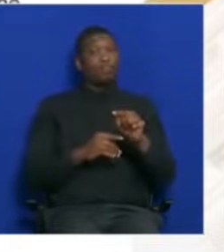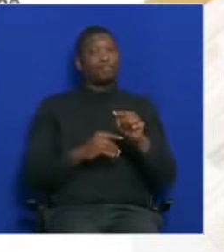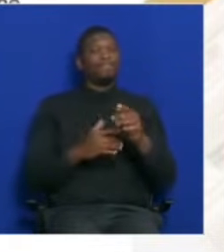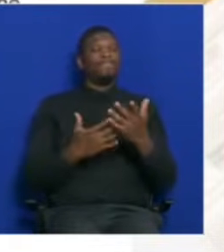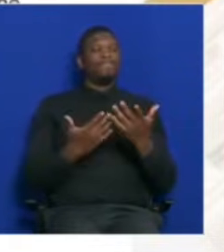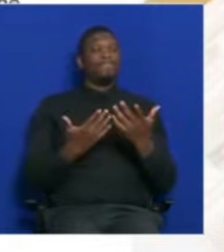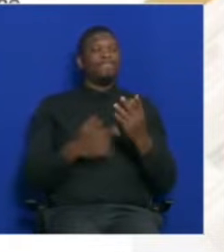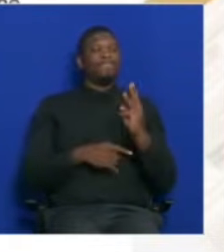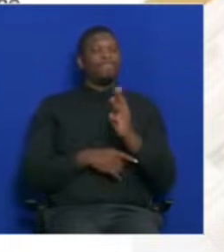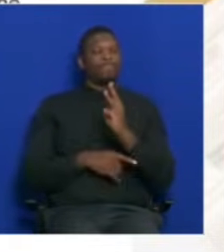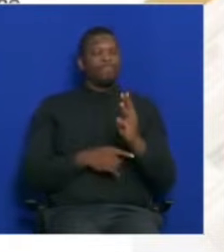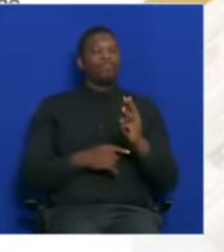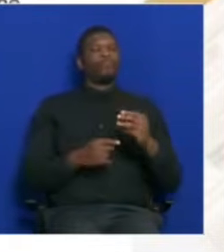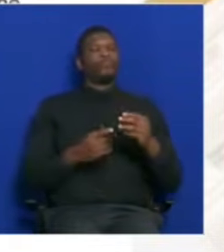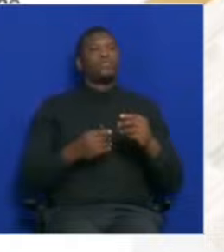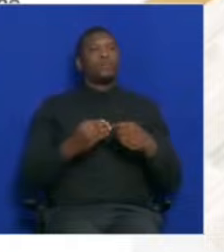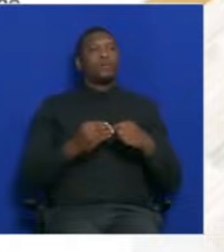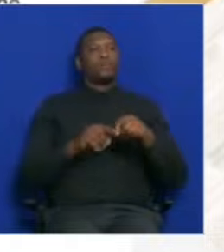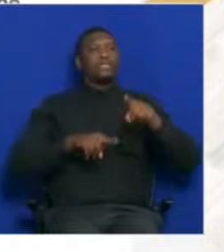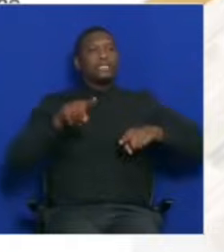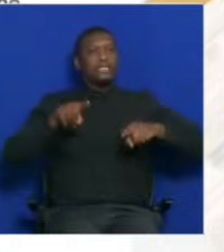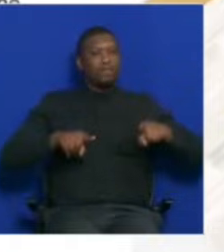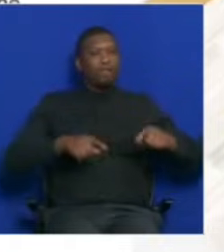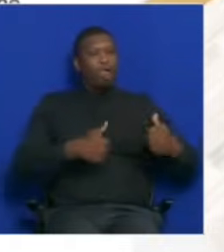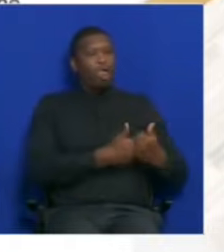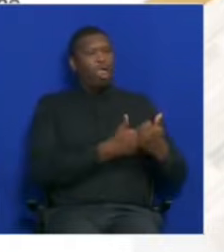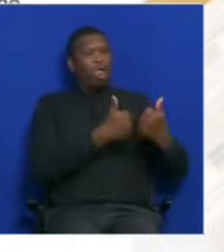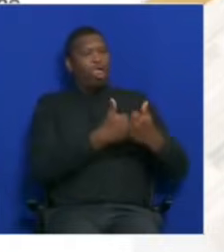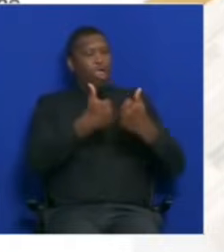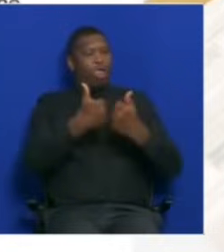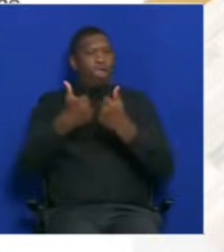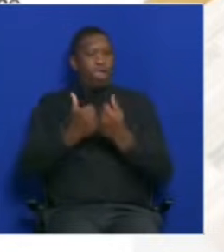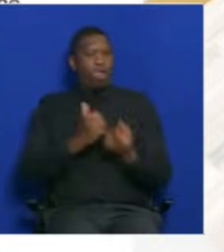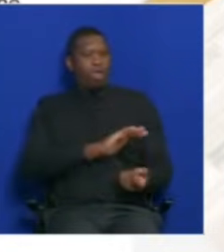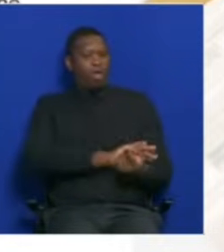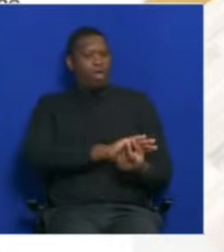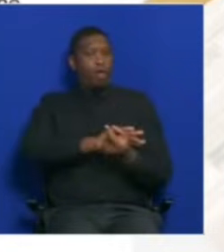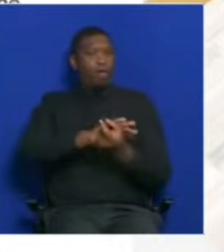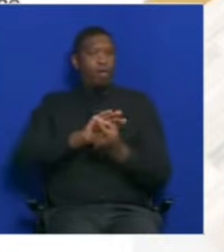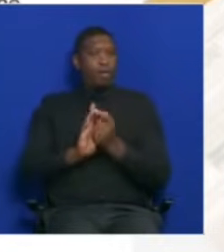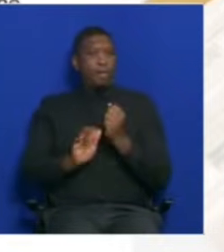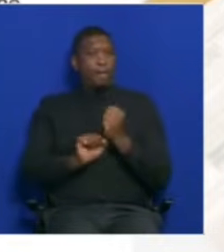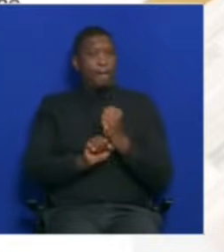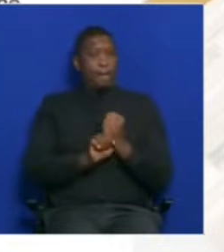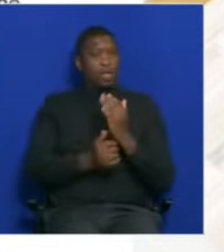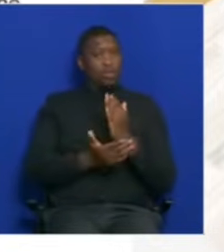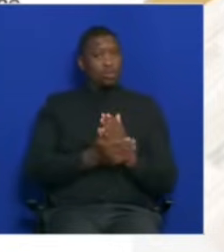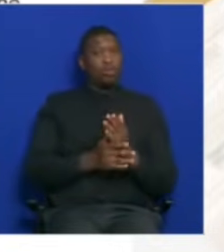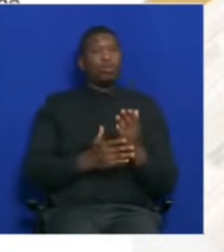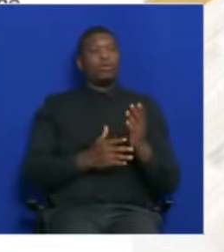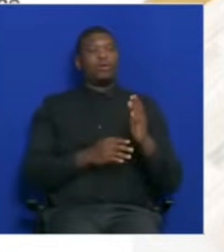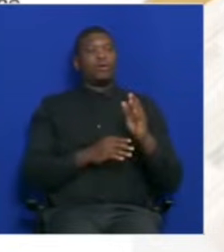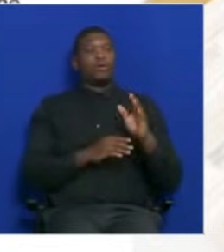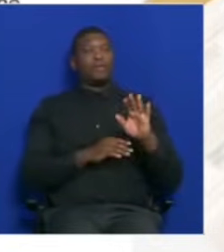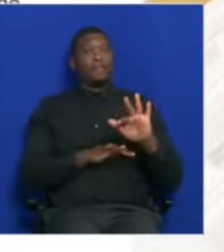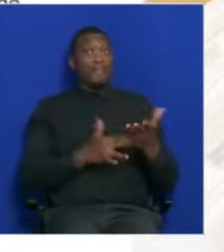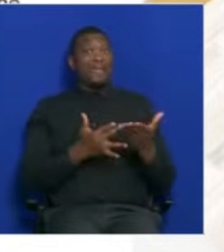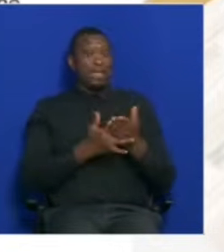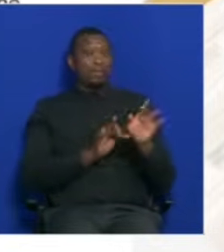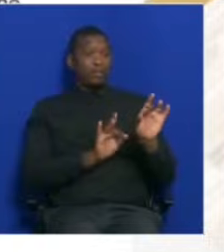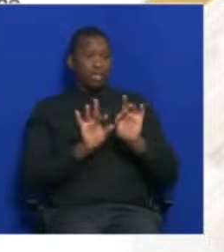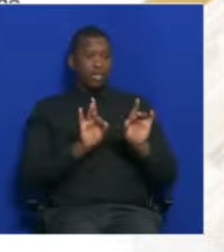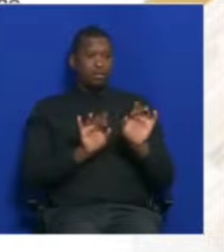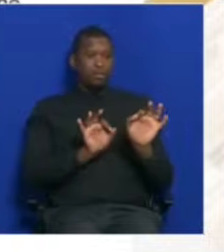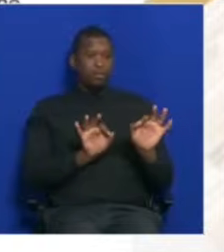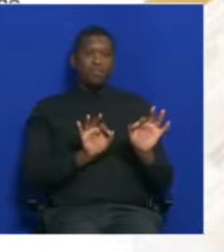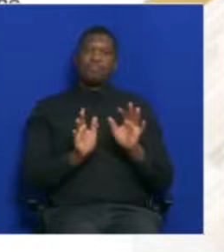arisen, to ensure that case selection is objective, auditable, and defensible, and to insulate the